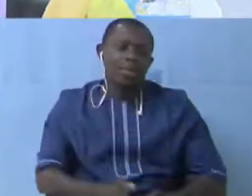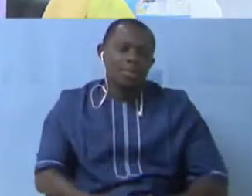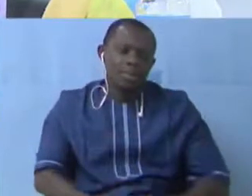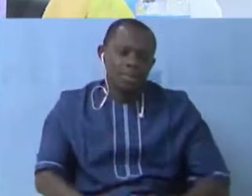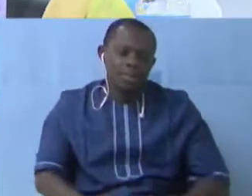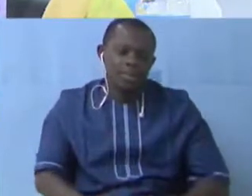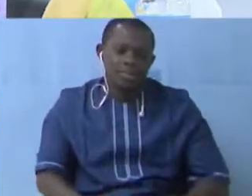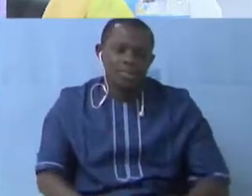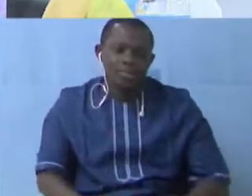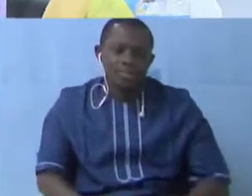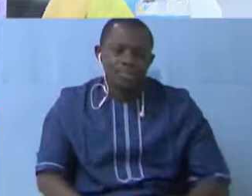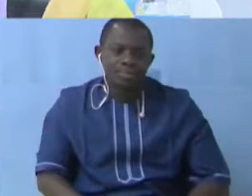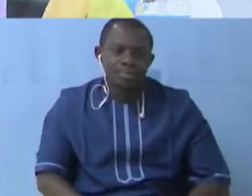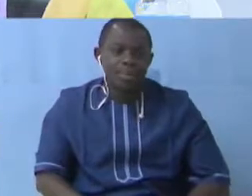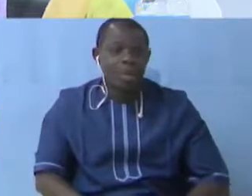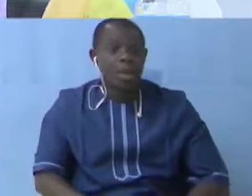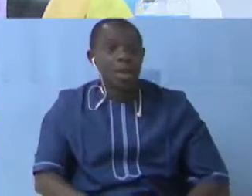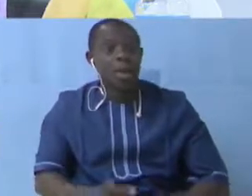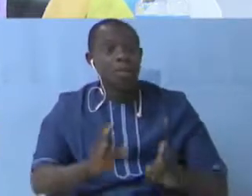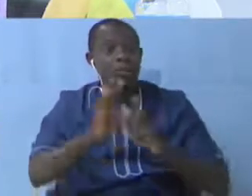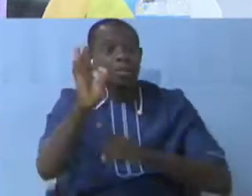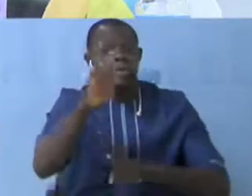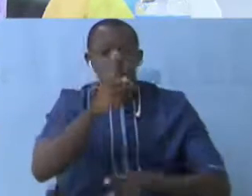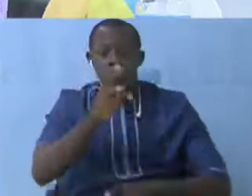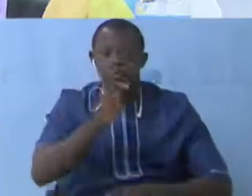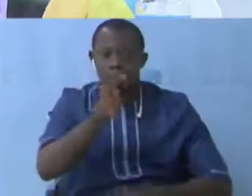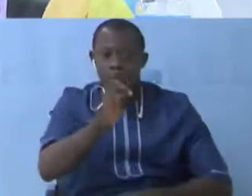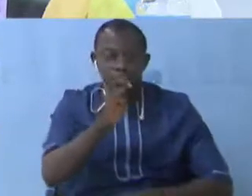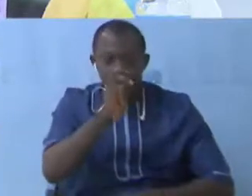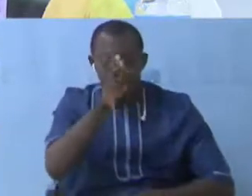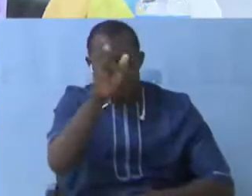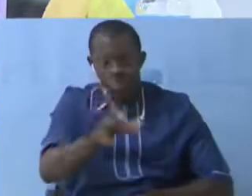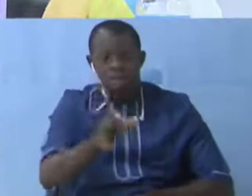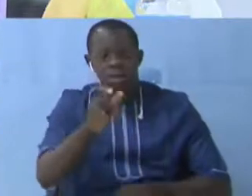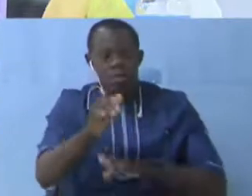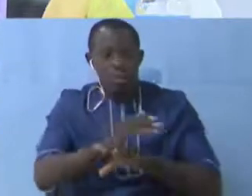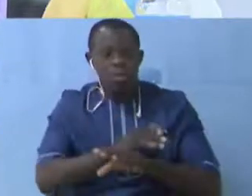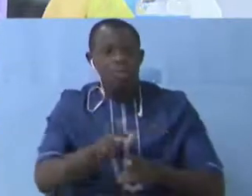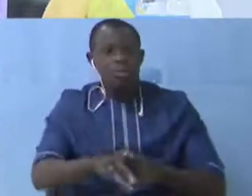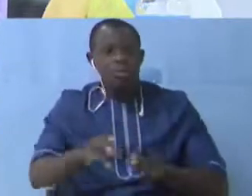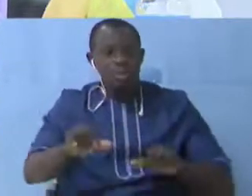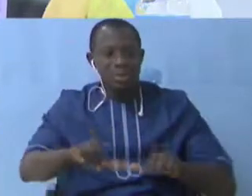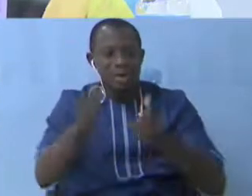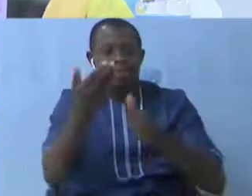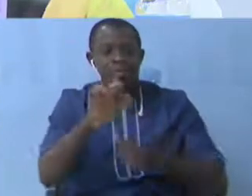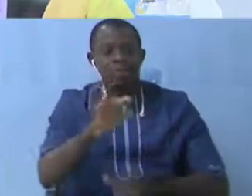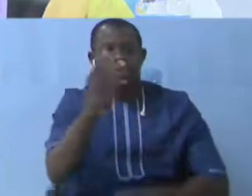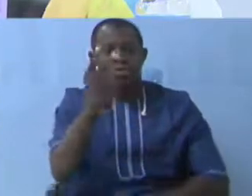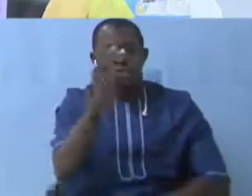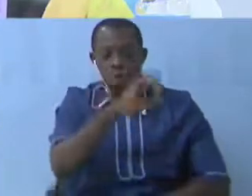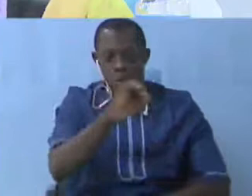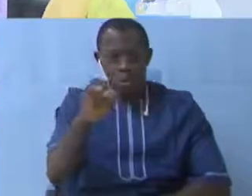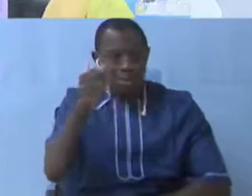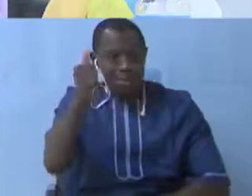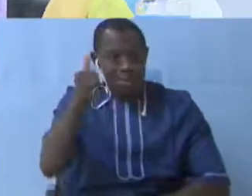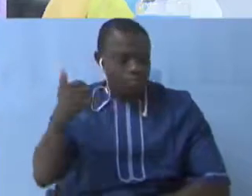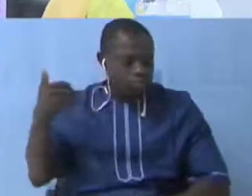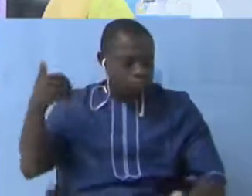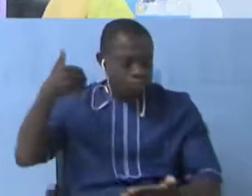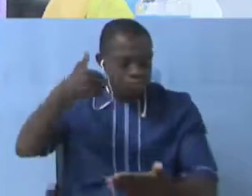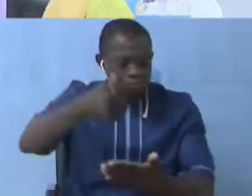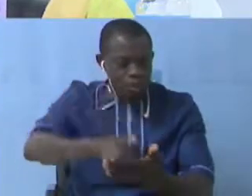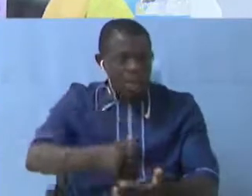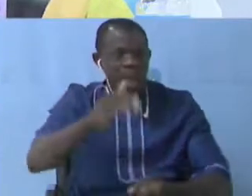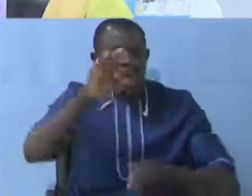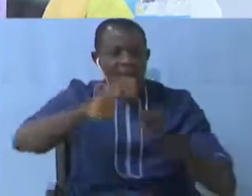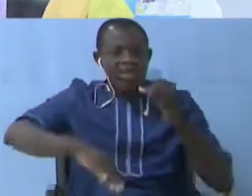jànkonte surtout nag way taskati xibaar yi. It was recorded since from 2006 to the end of the regime,